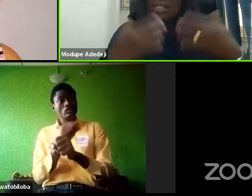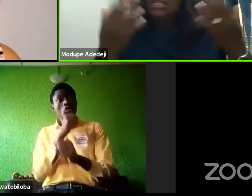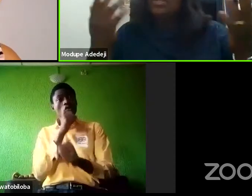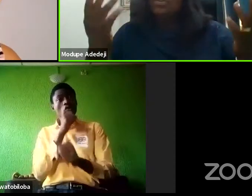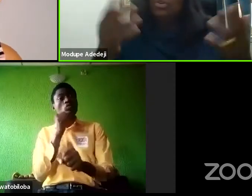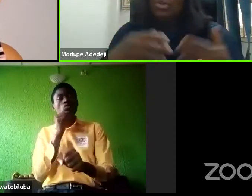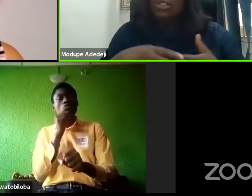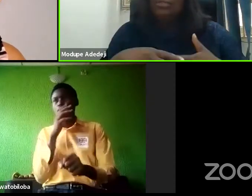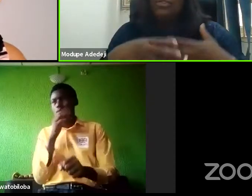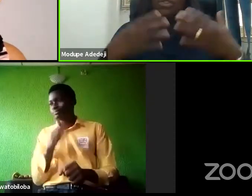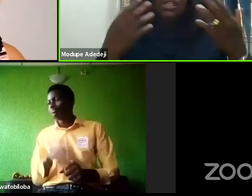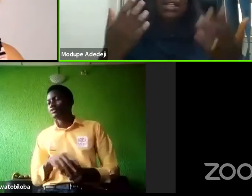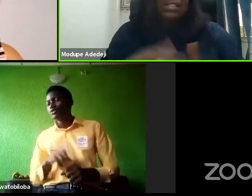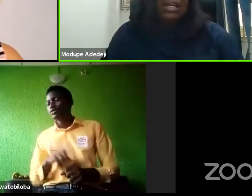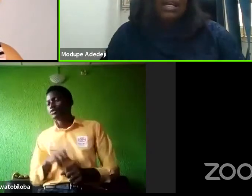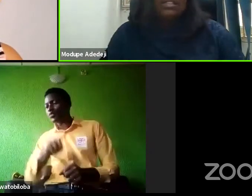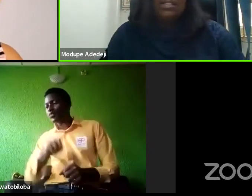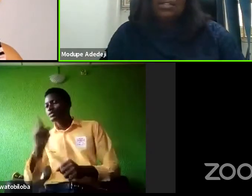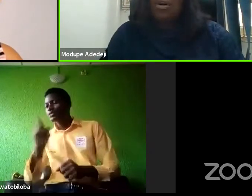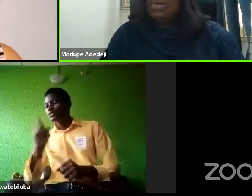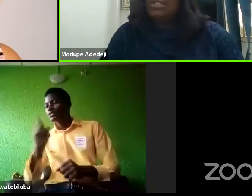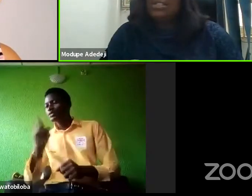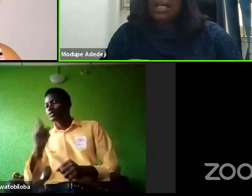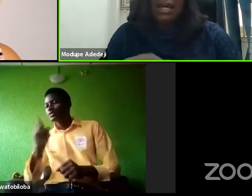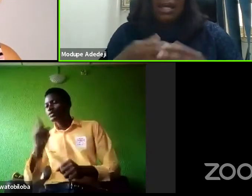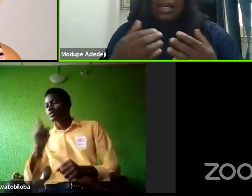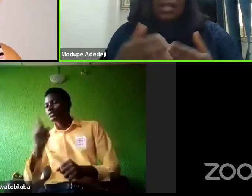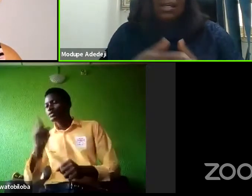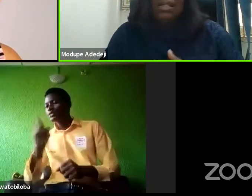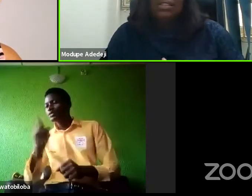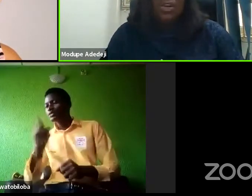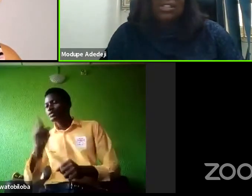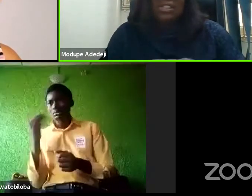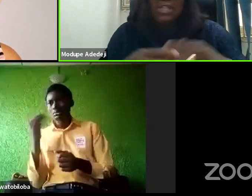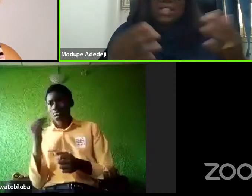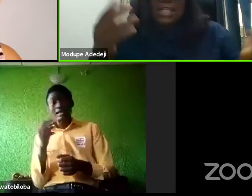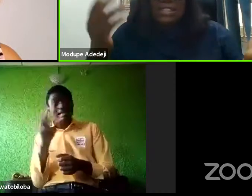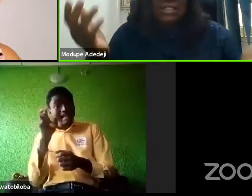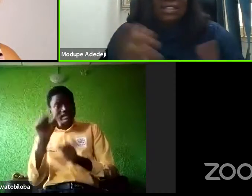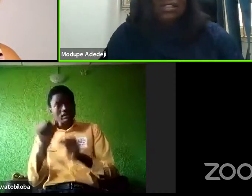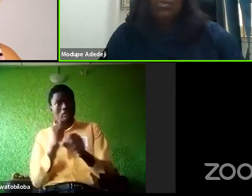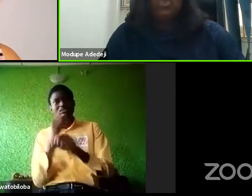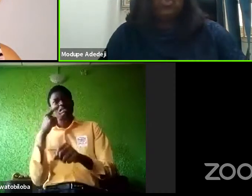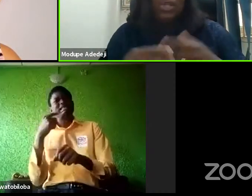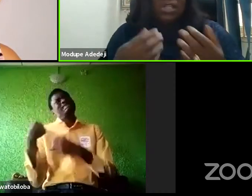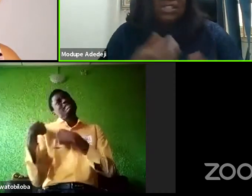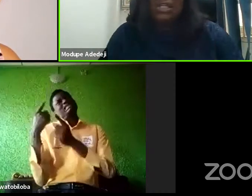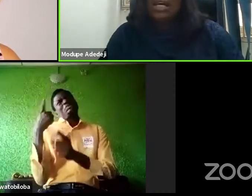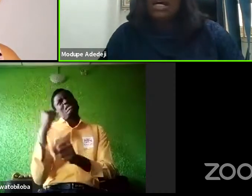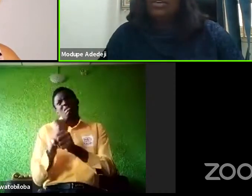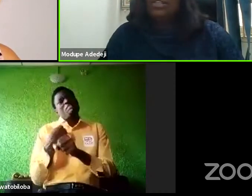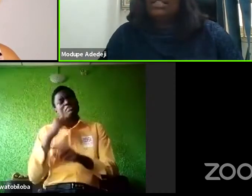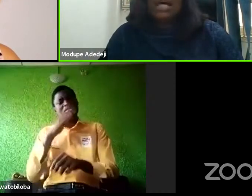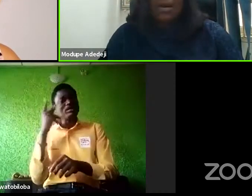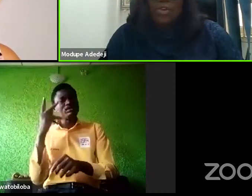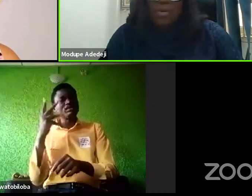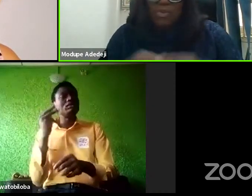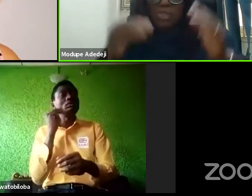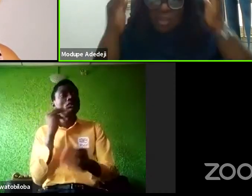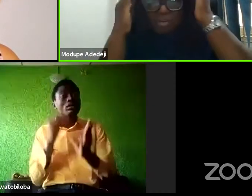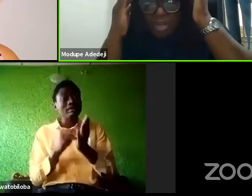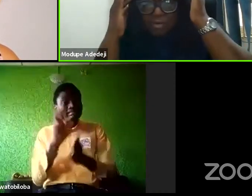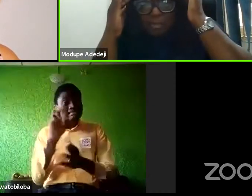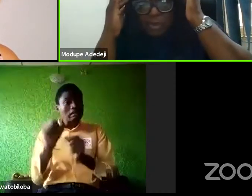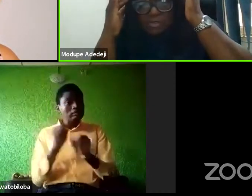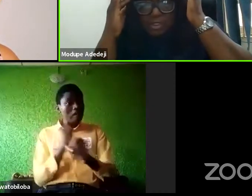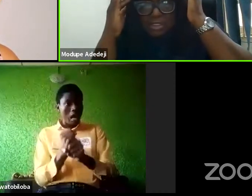heat. She feels heat. She's always not interested in things, mood swings, and all that. I will not want